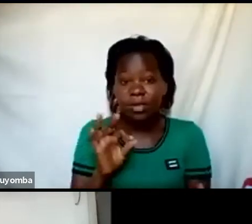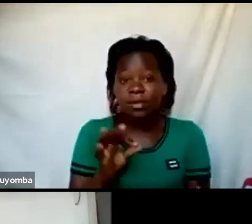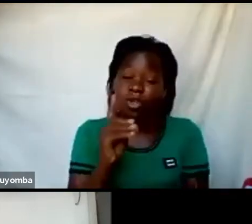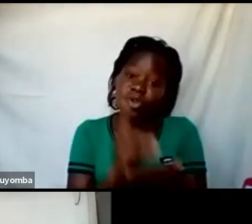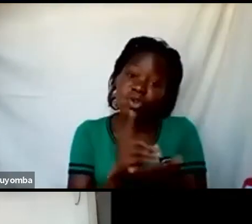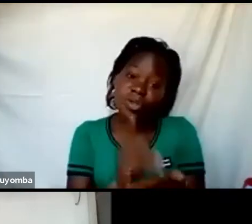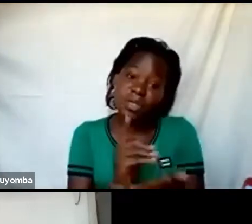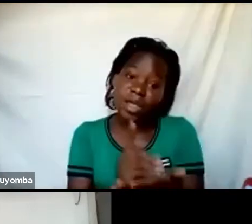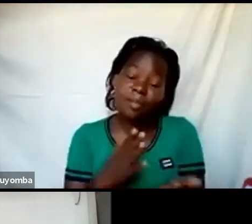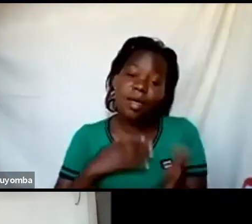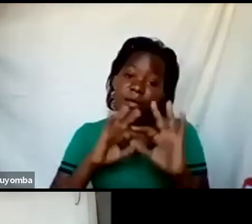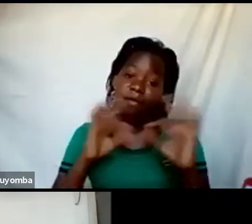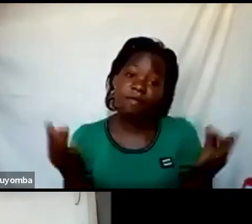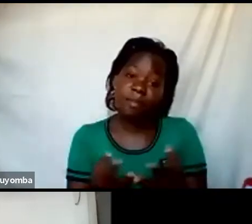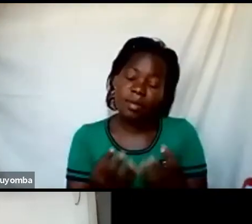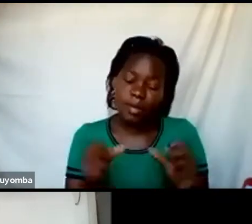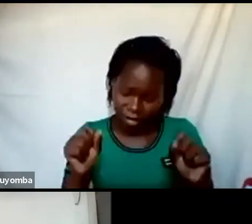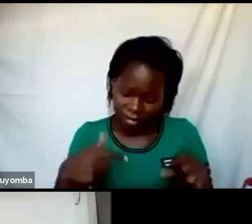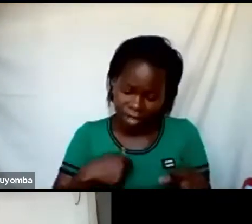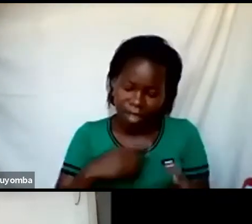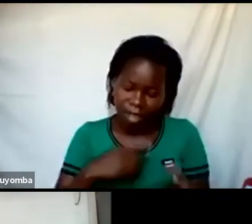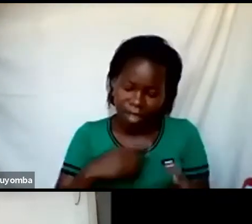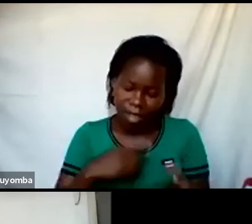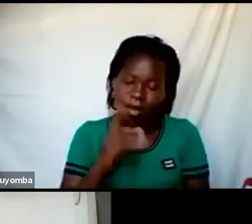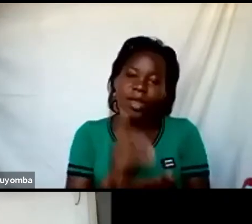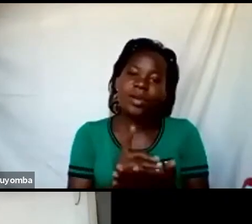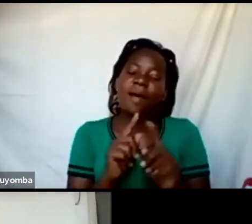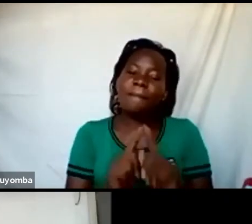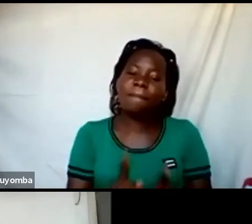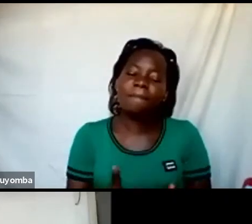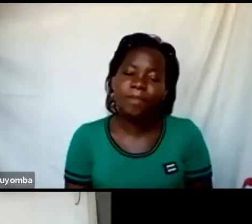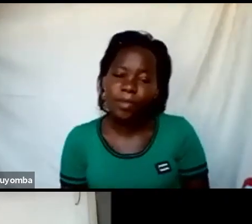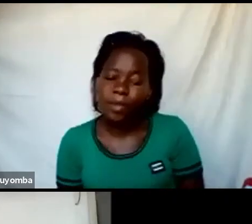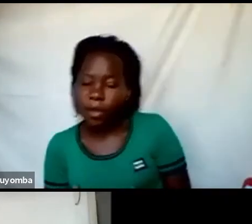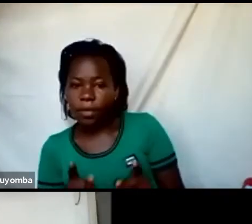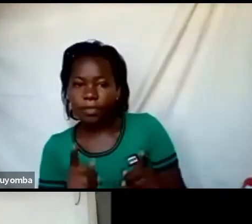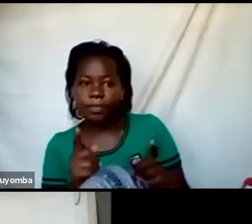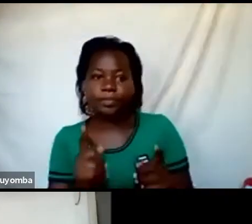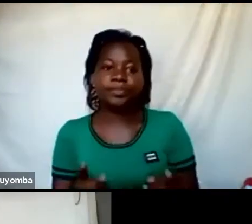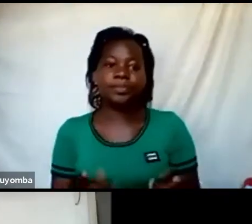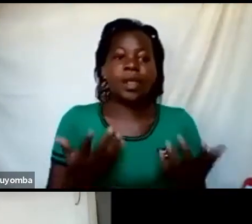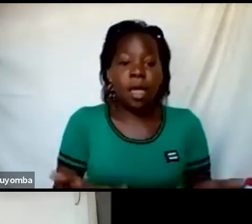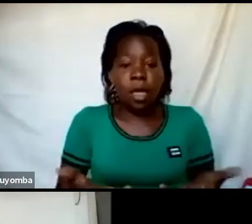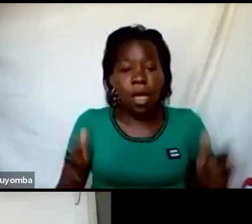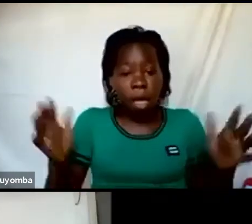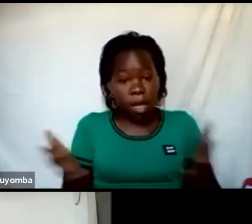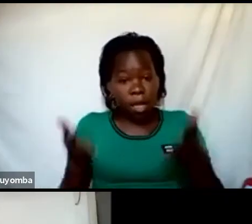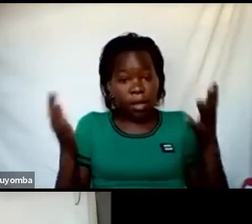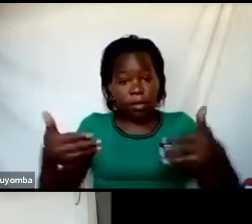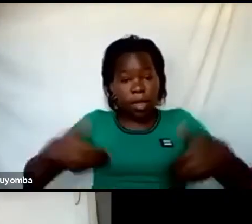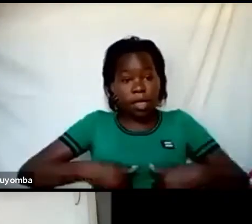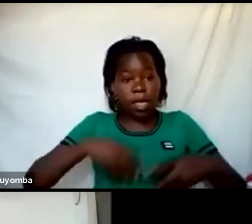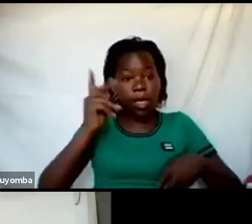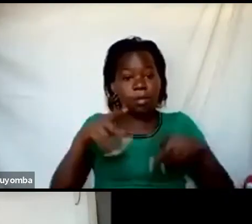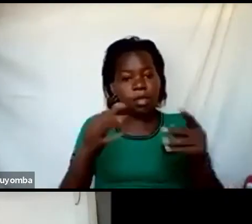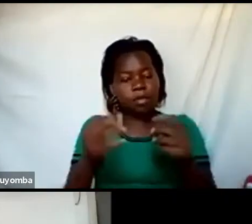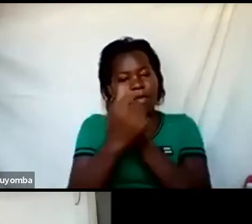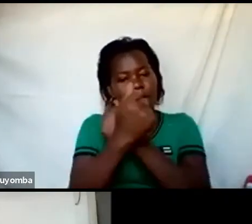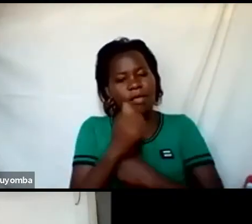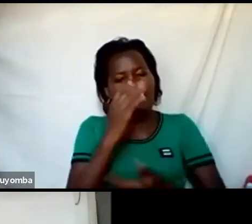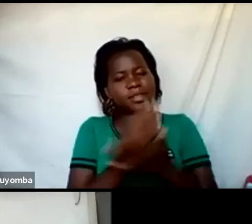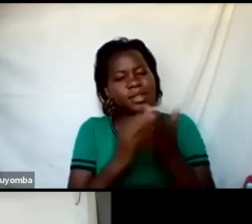am. So I would encourage the young people, if you really have a passion for something, some of them don't